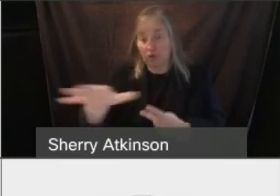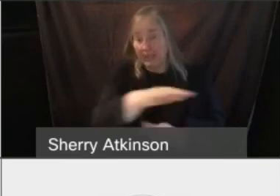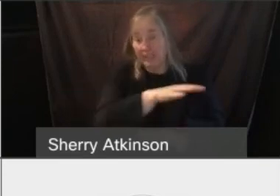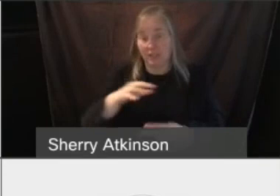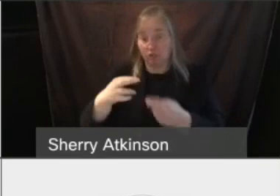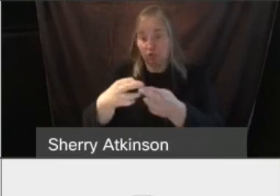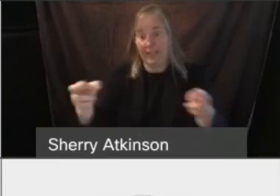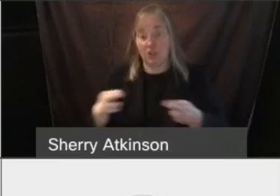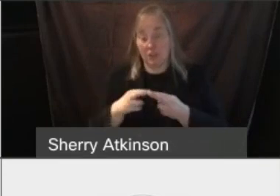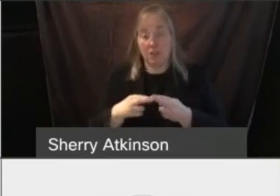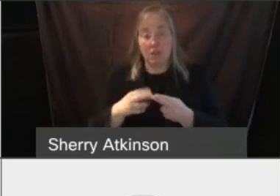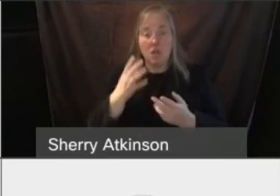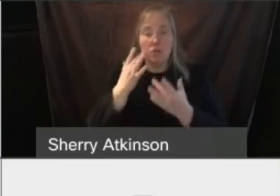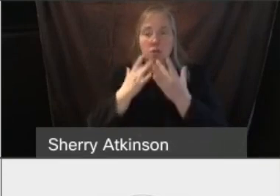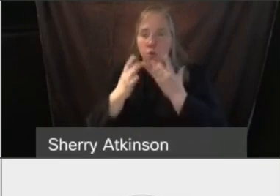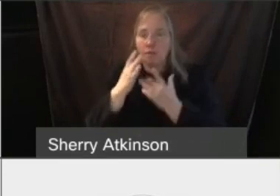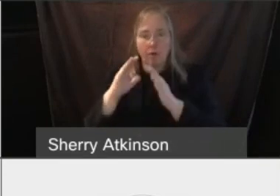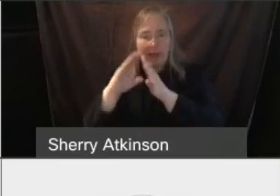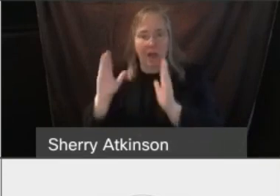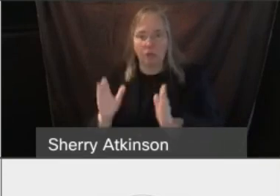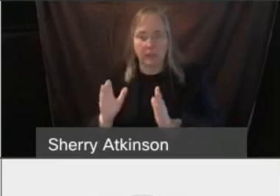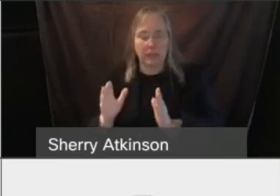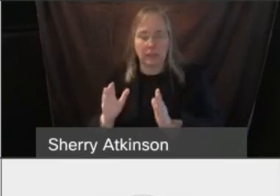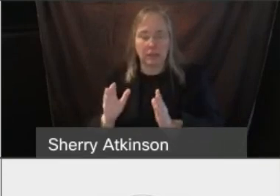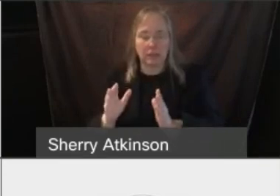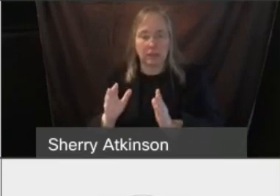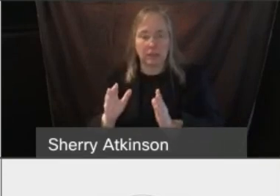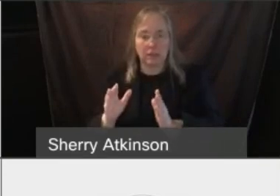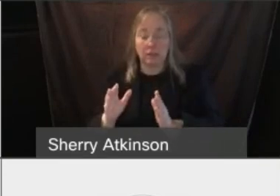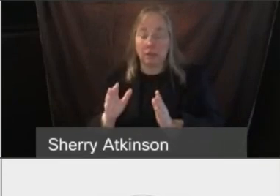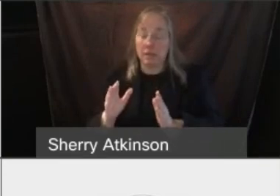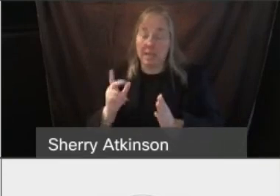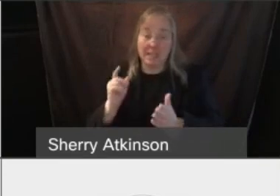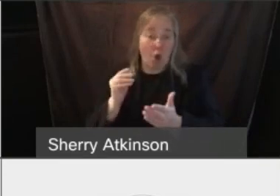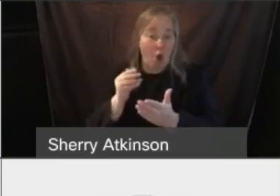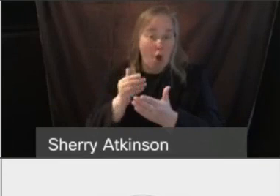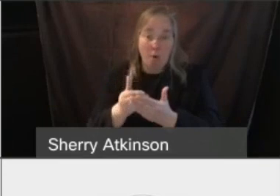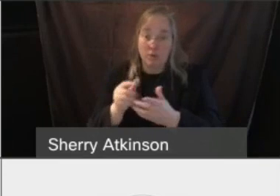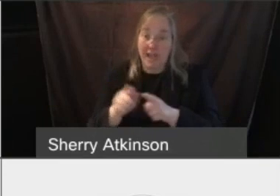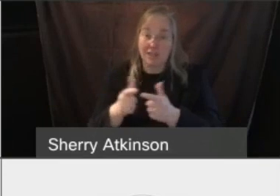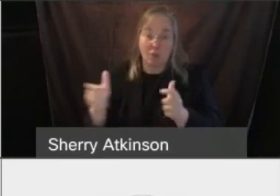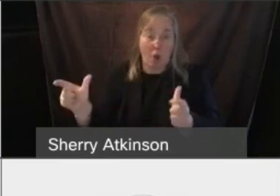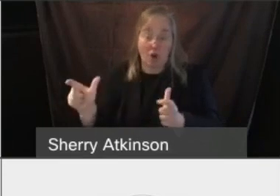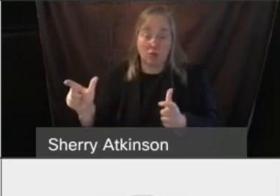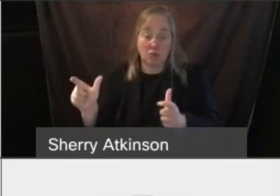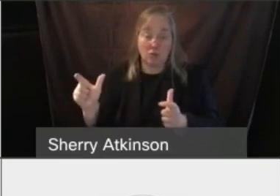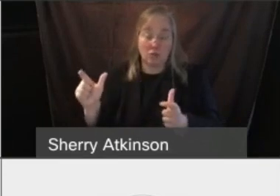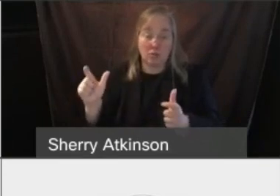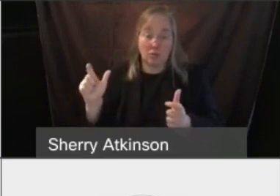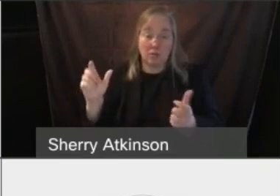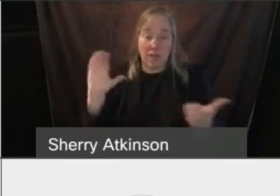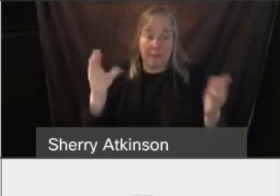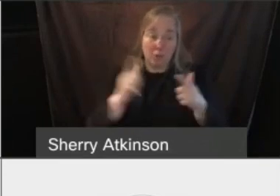the shortfall of housing units is almost as large as the Washington